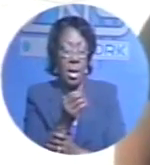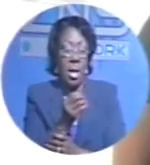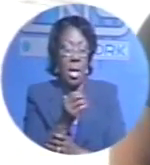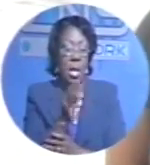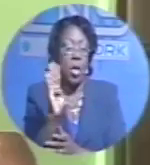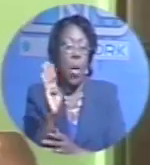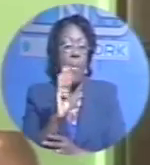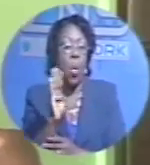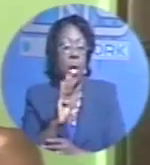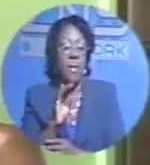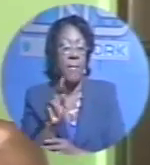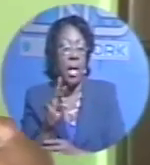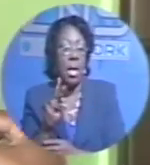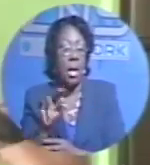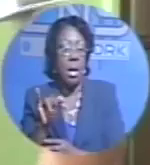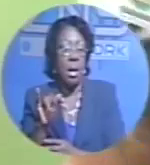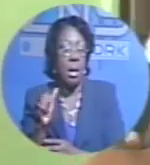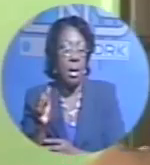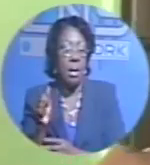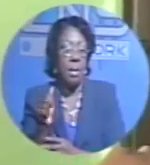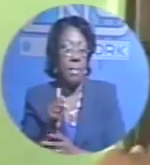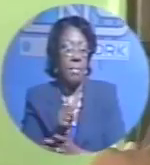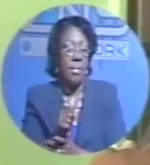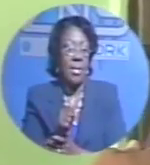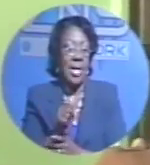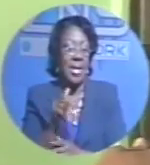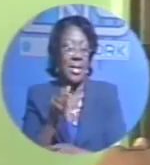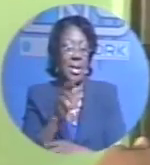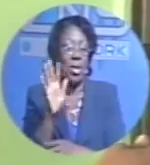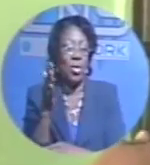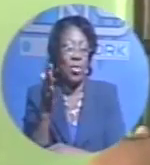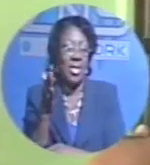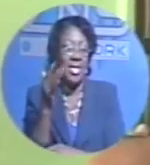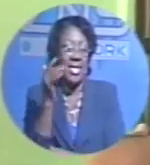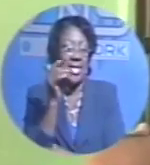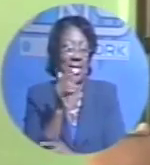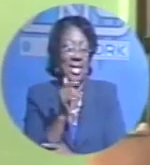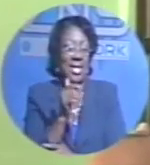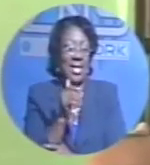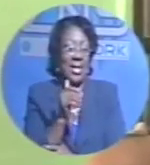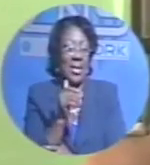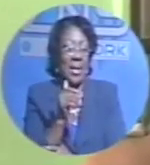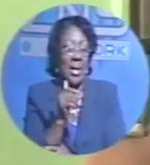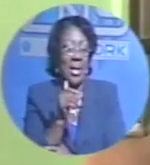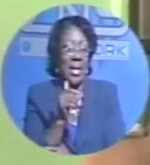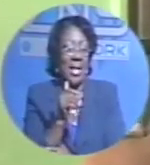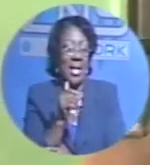Bougainvillea. What's the national tree? I know she was gonna do that on me.